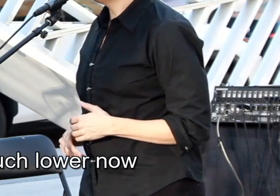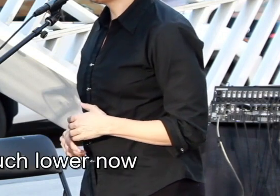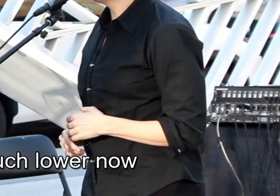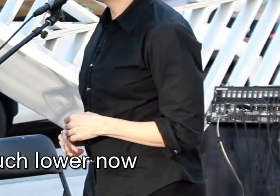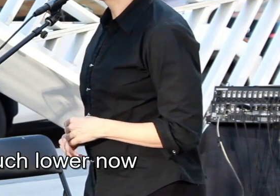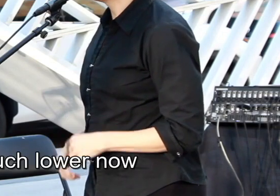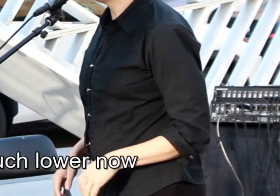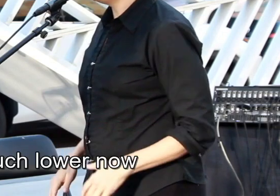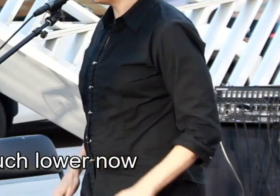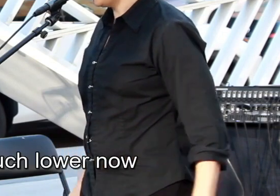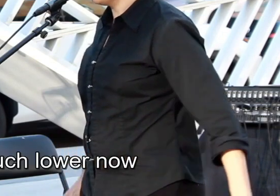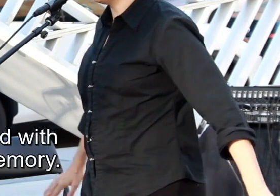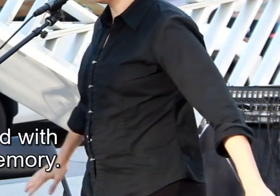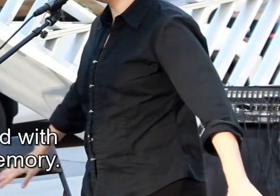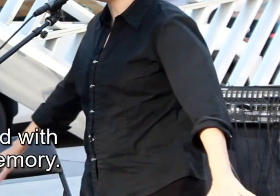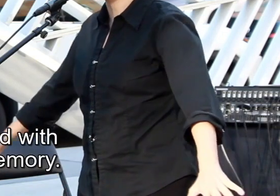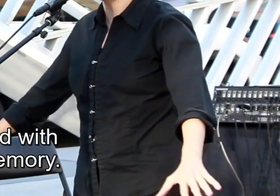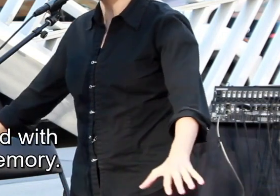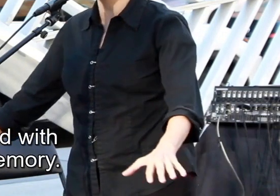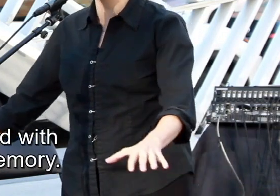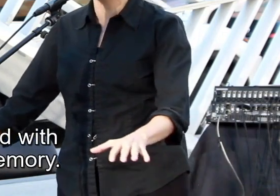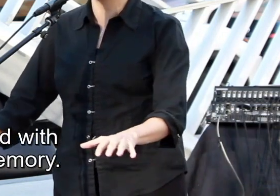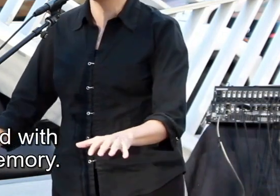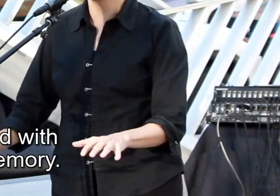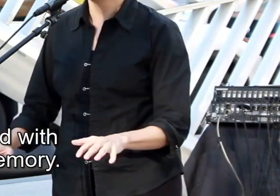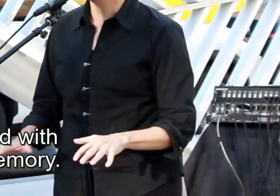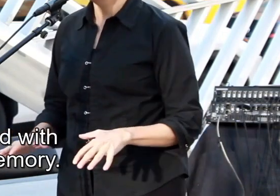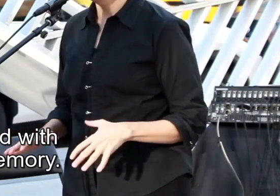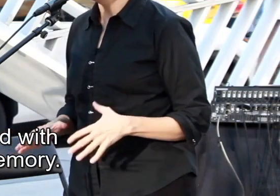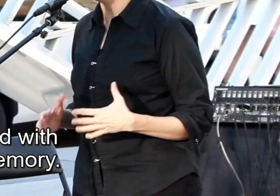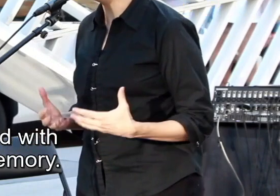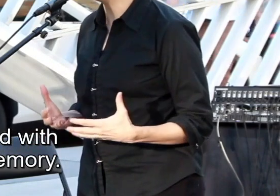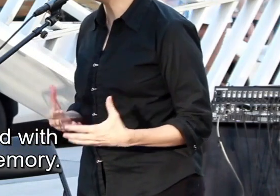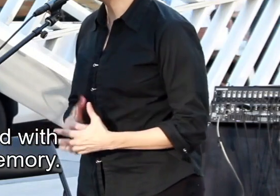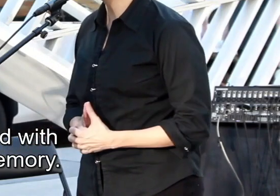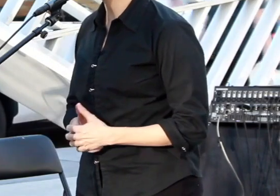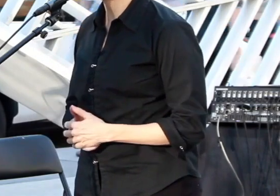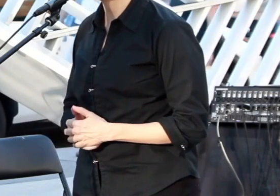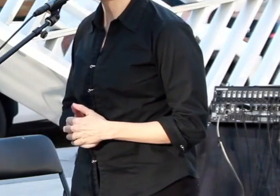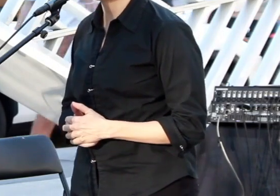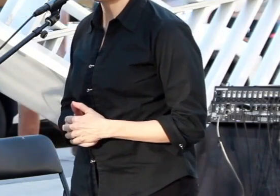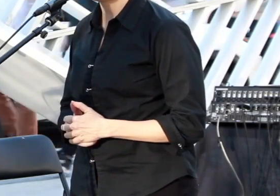Lower Manhattan, so much lower now and forever laced with this smoke of memory.